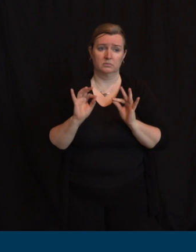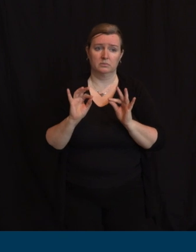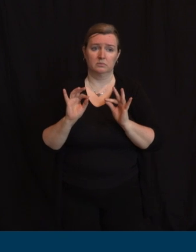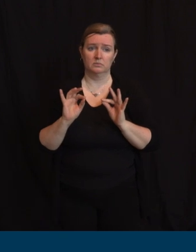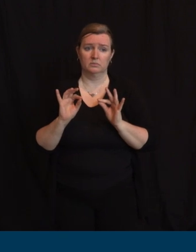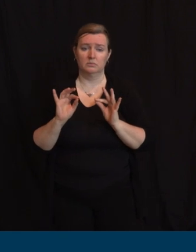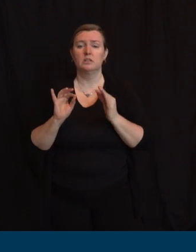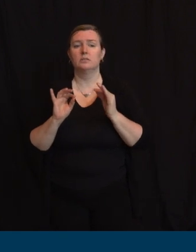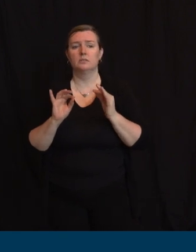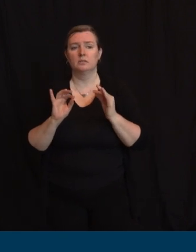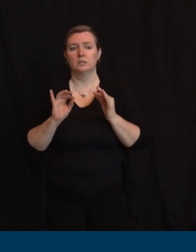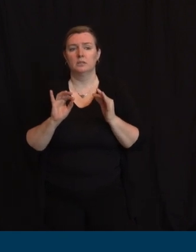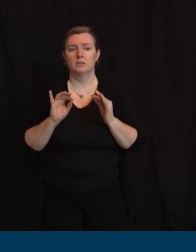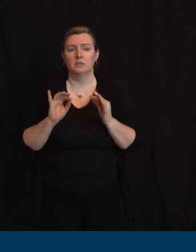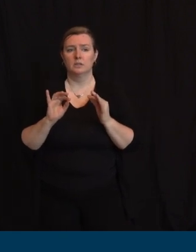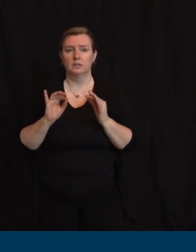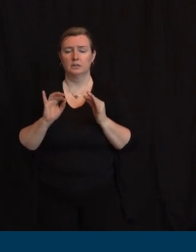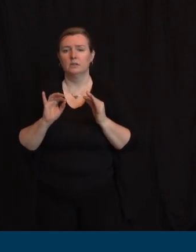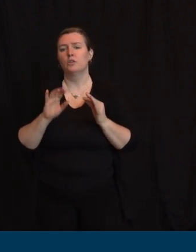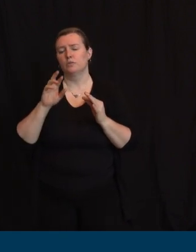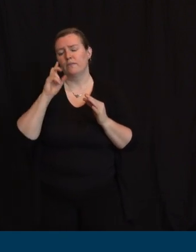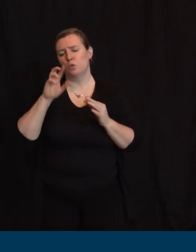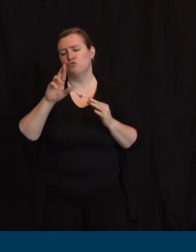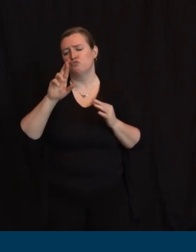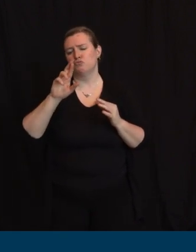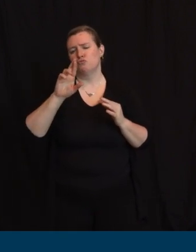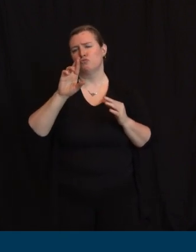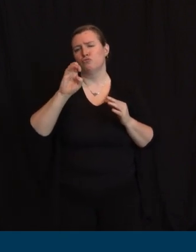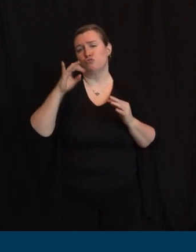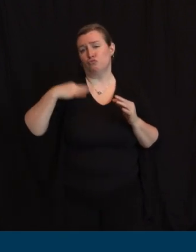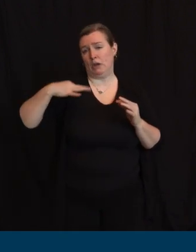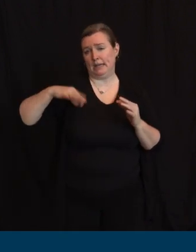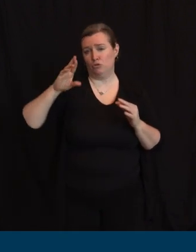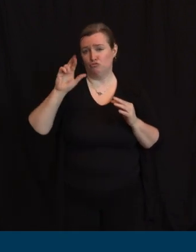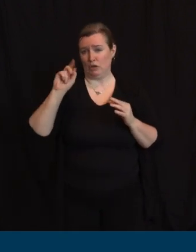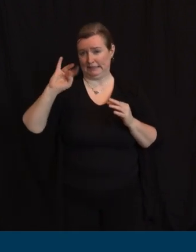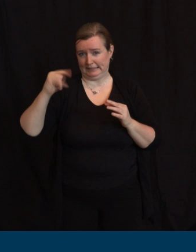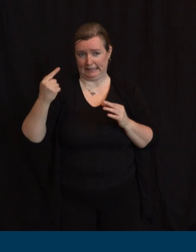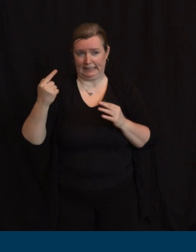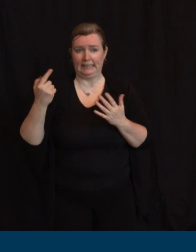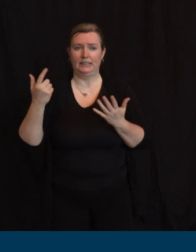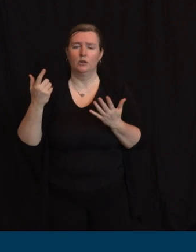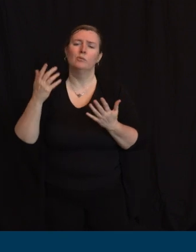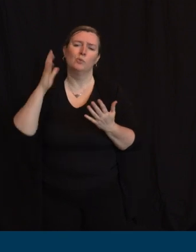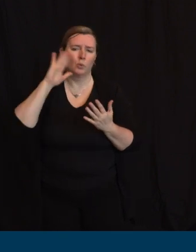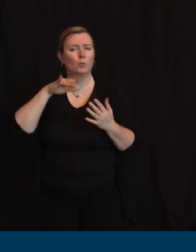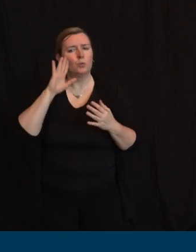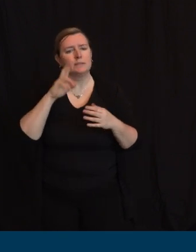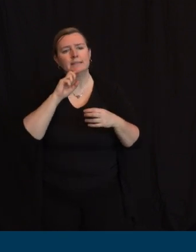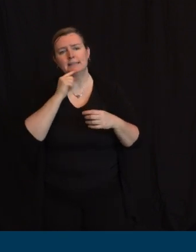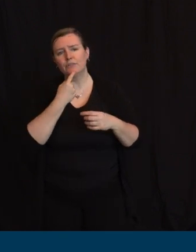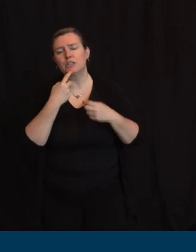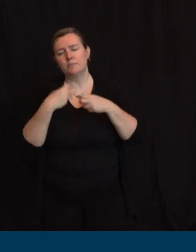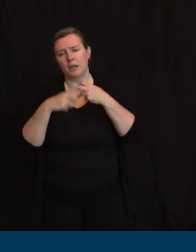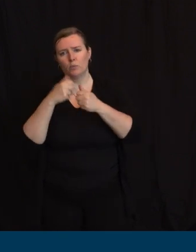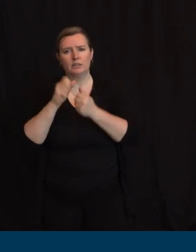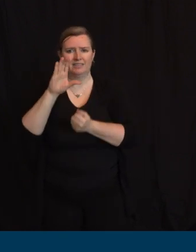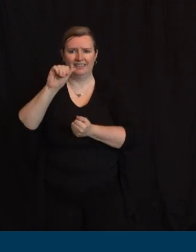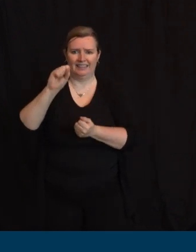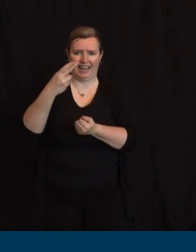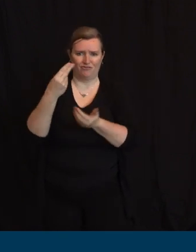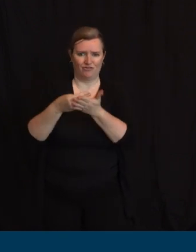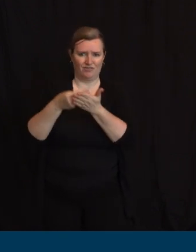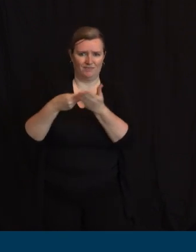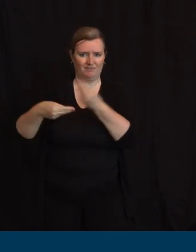going to have serious cash flow challenges. And then beyond cash flow, we will have serious programmatic